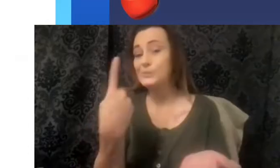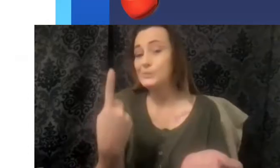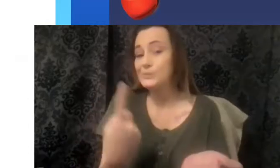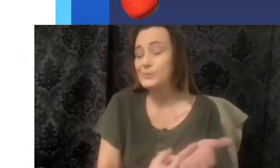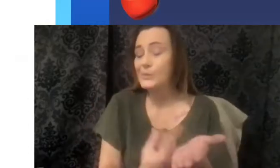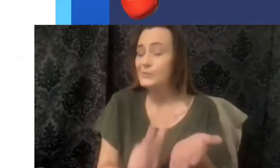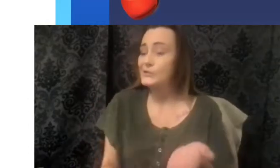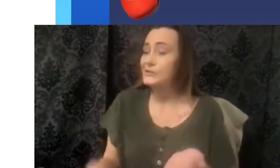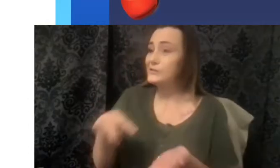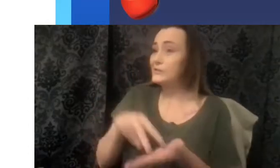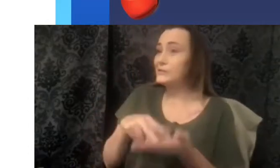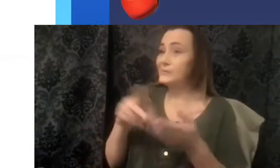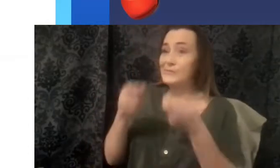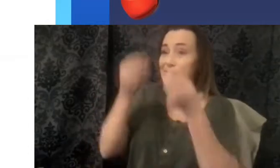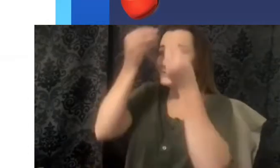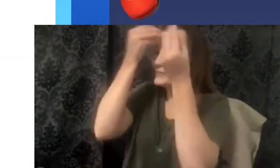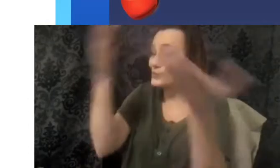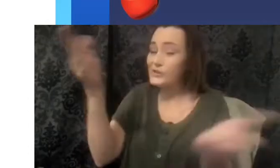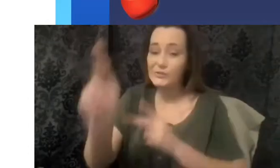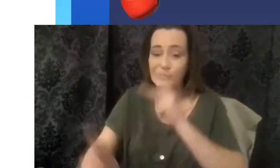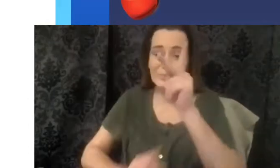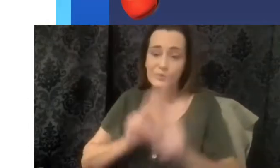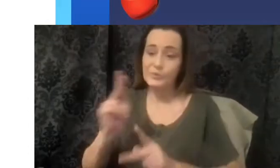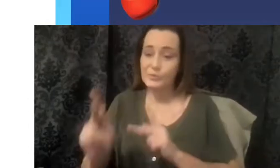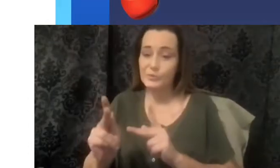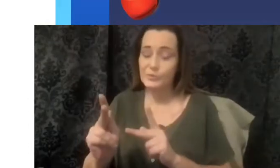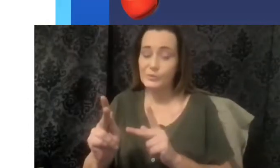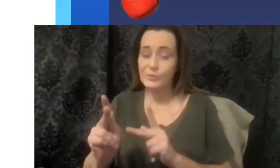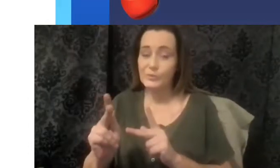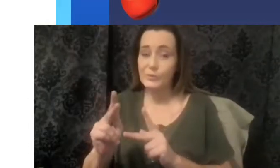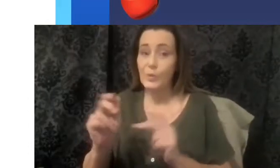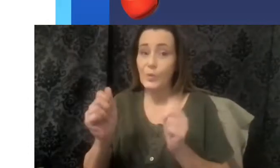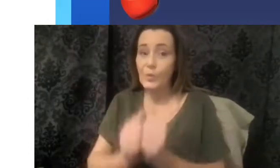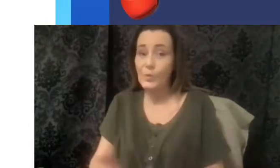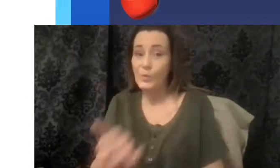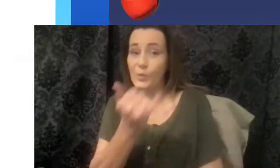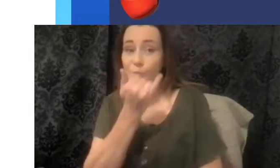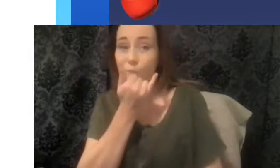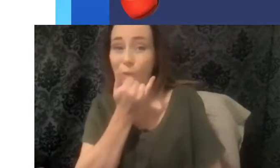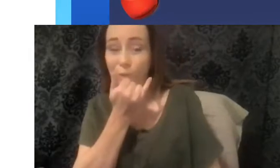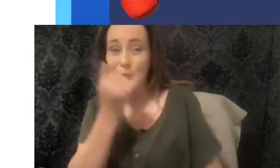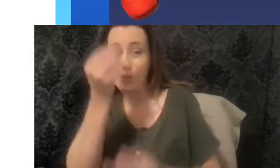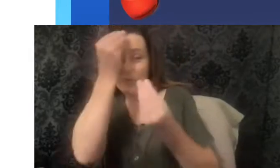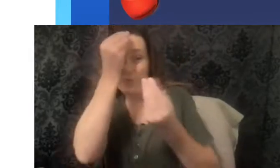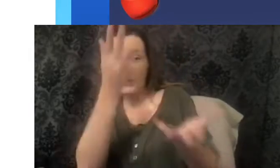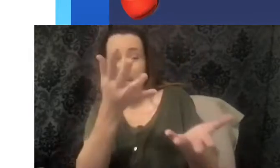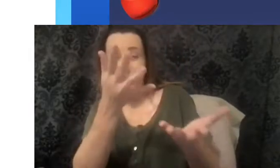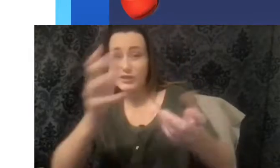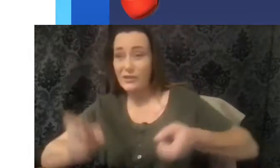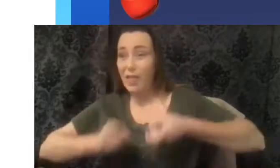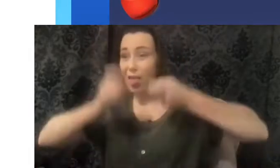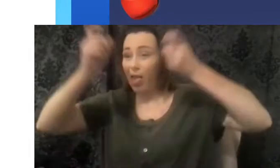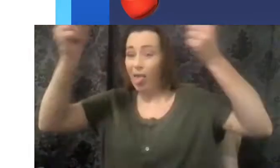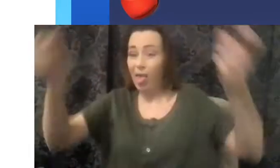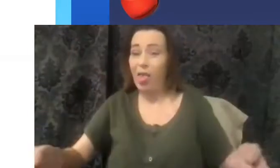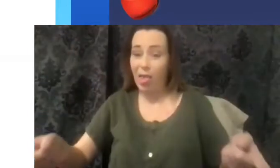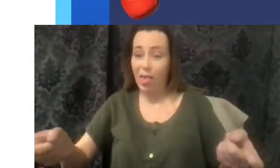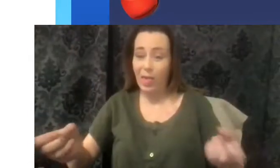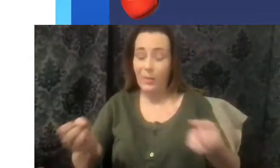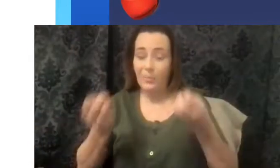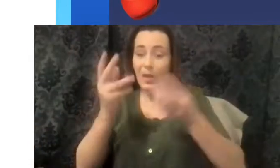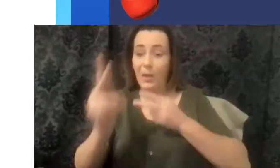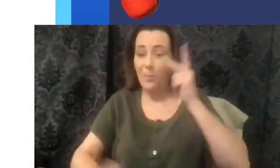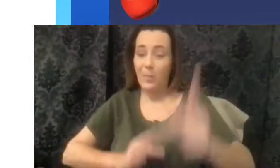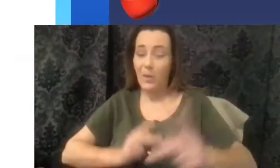up and give that information to people. Because when misinformation is given out in a room this big with people that are gonna